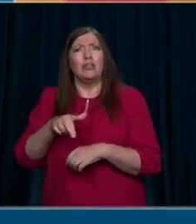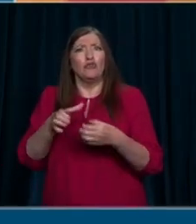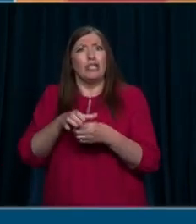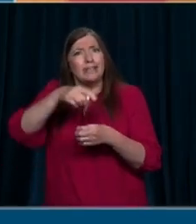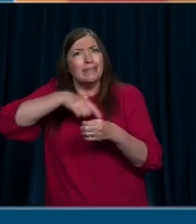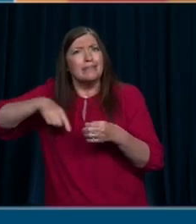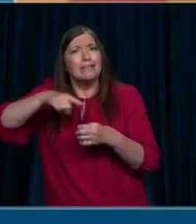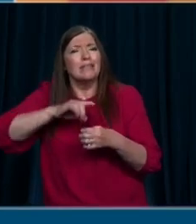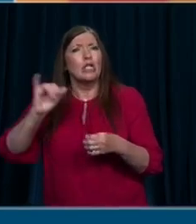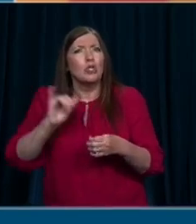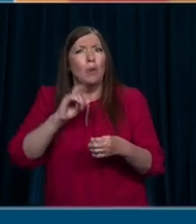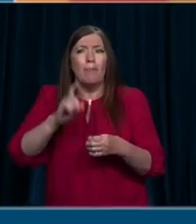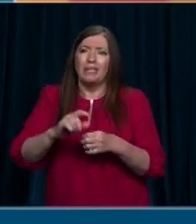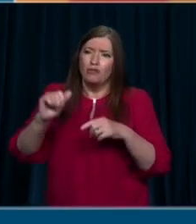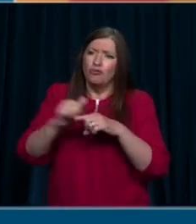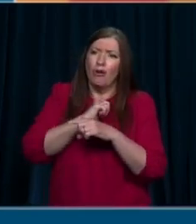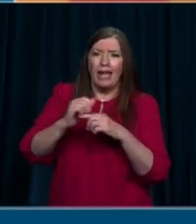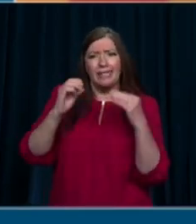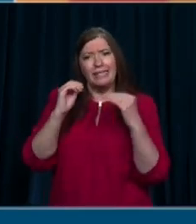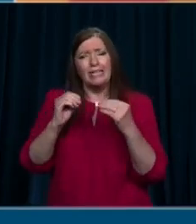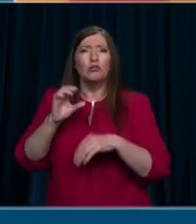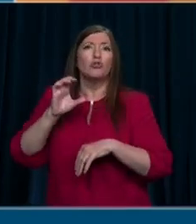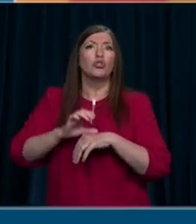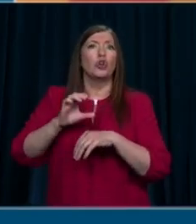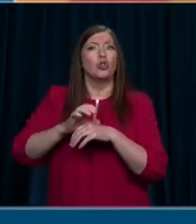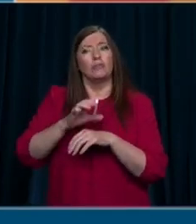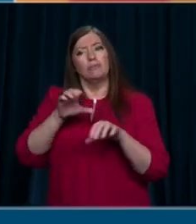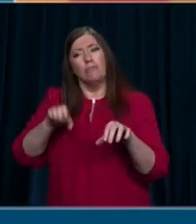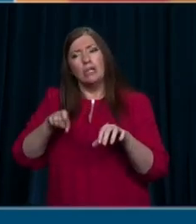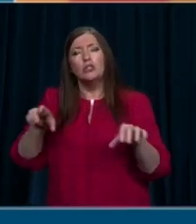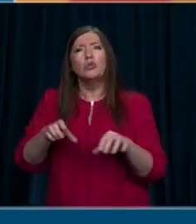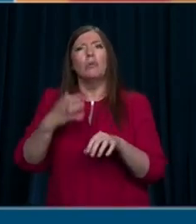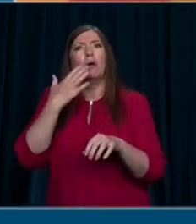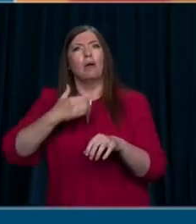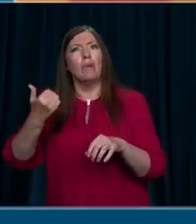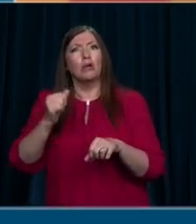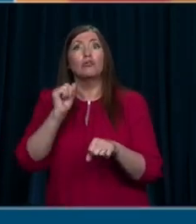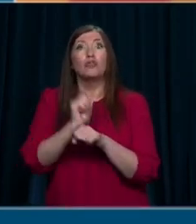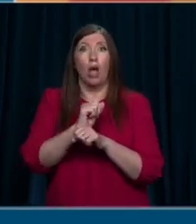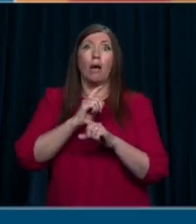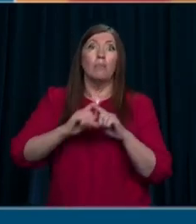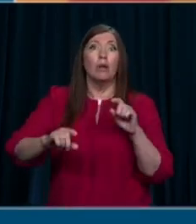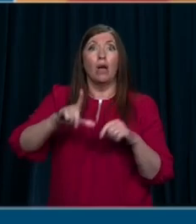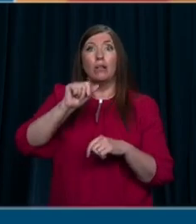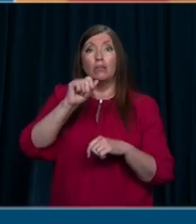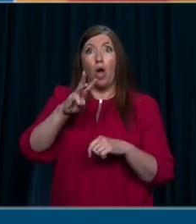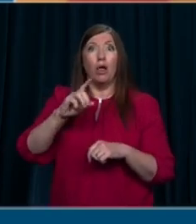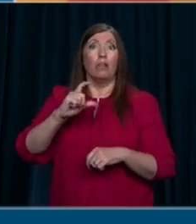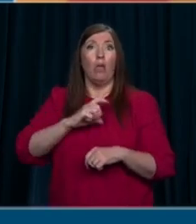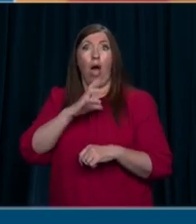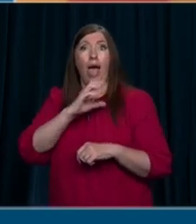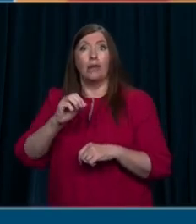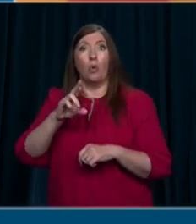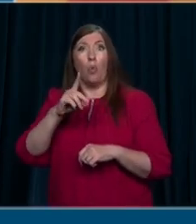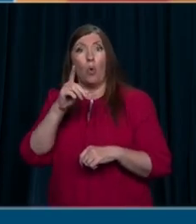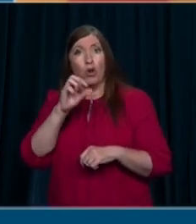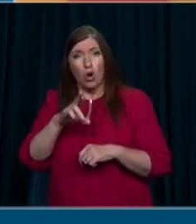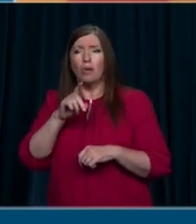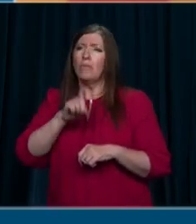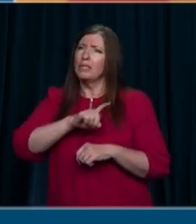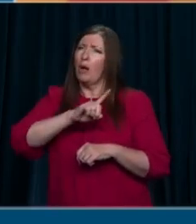and we got to get back to training them, and the churches has got to do a better job. But law and order should return, and we